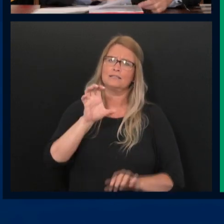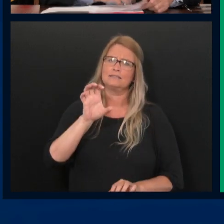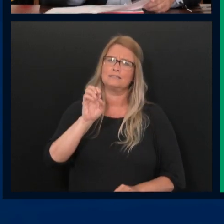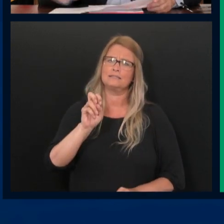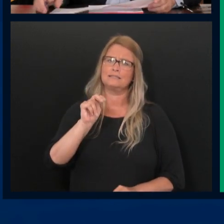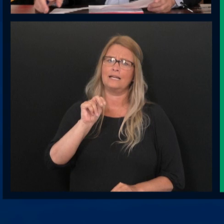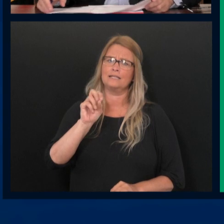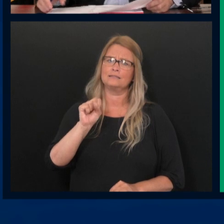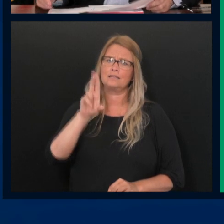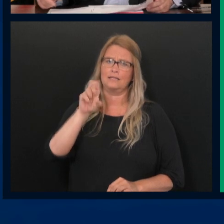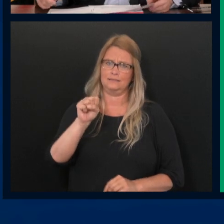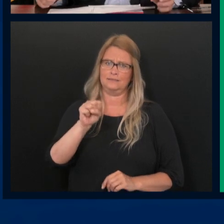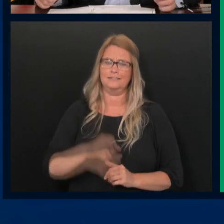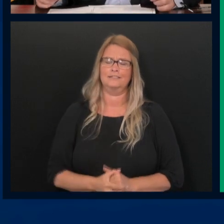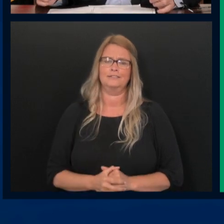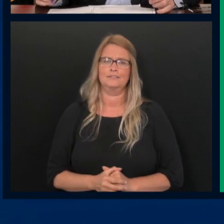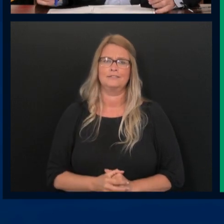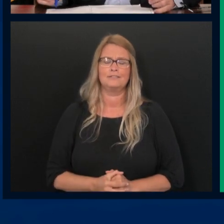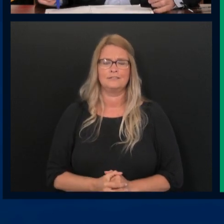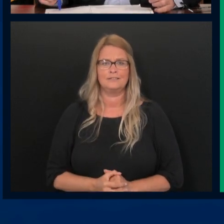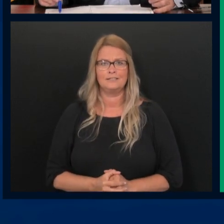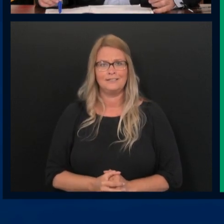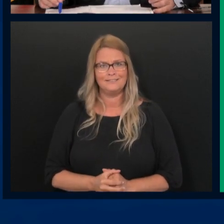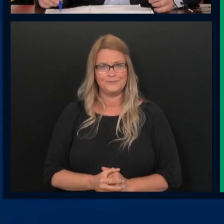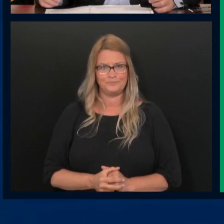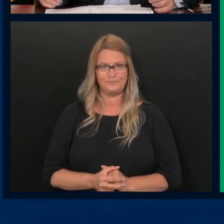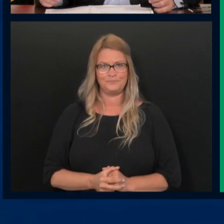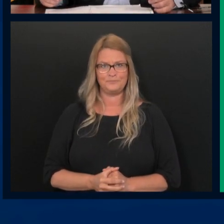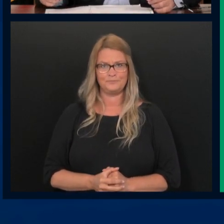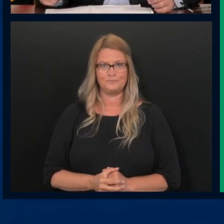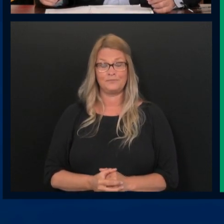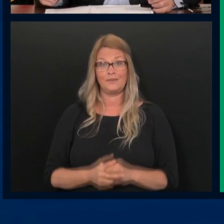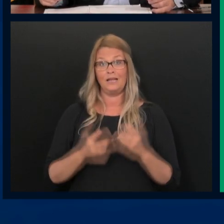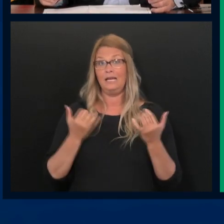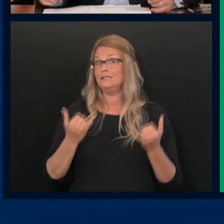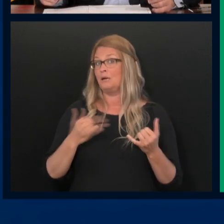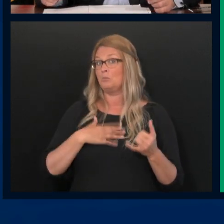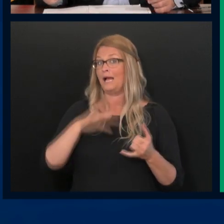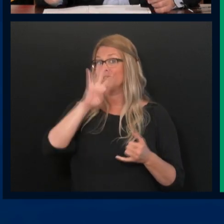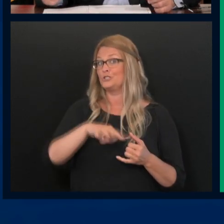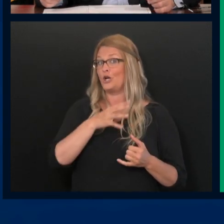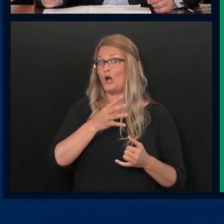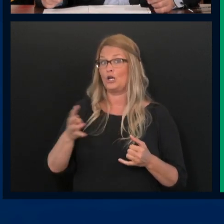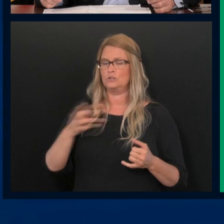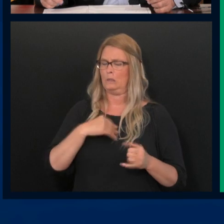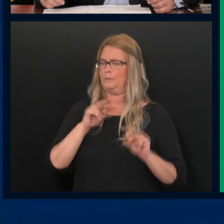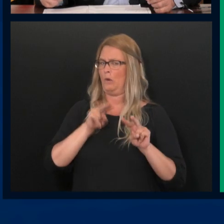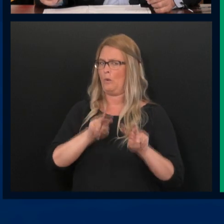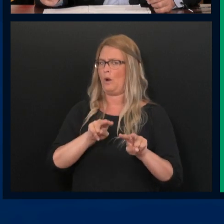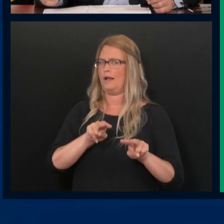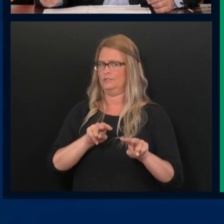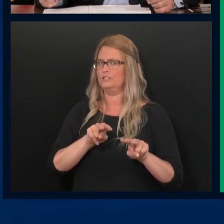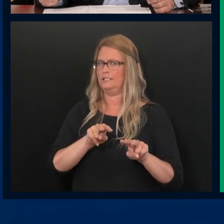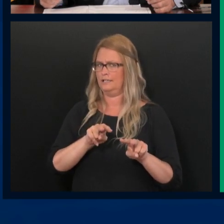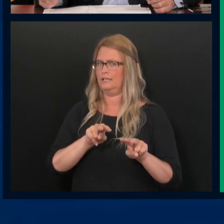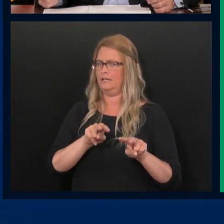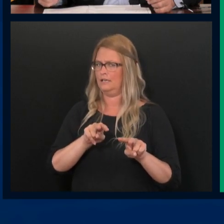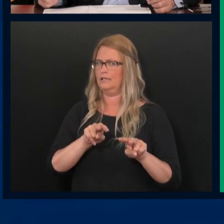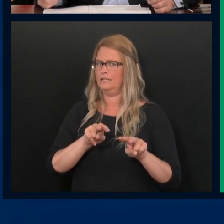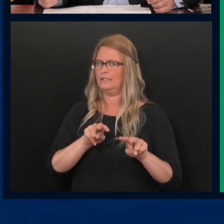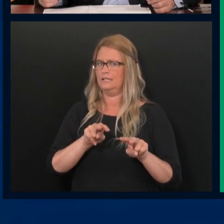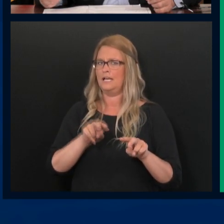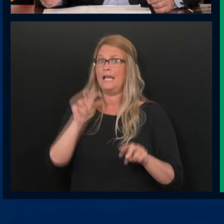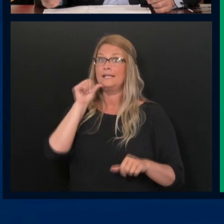I can tell you that from our charts that we're watching ever so closely is just this,